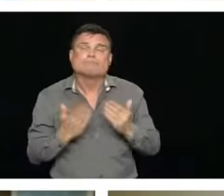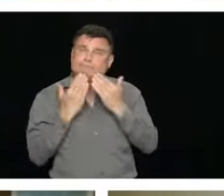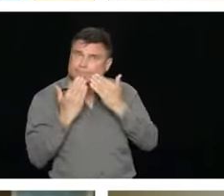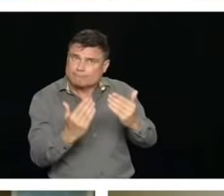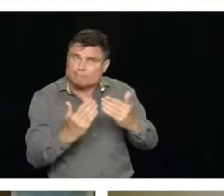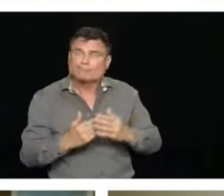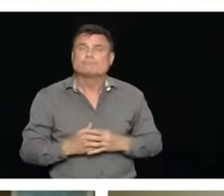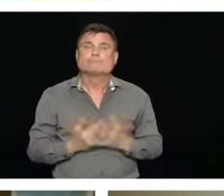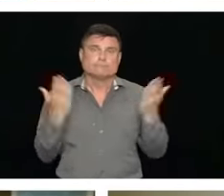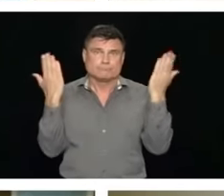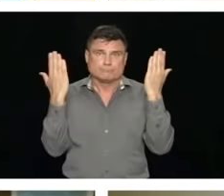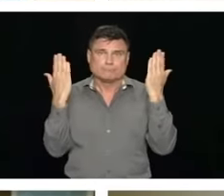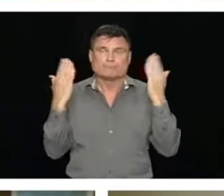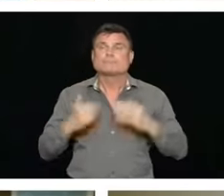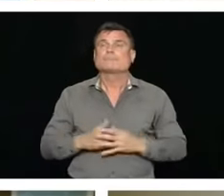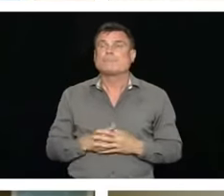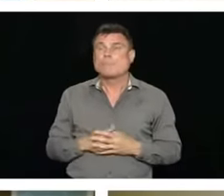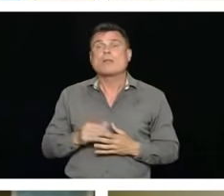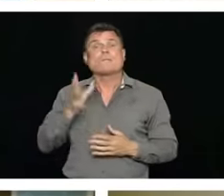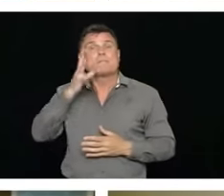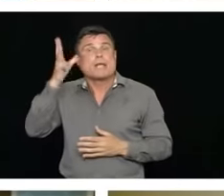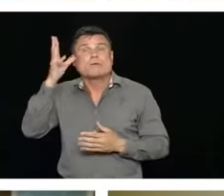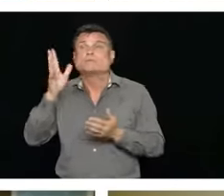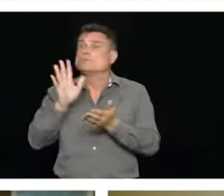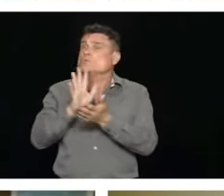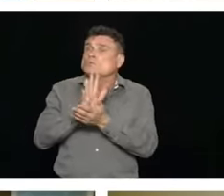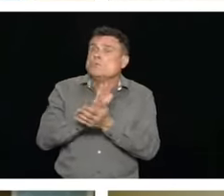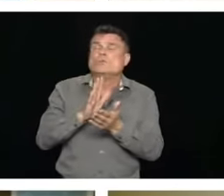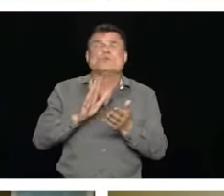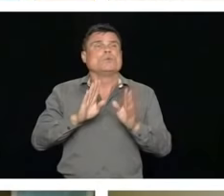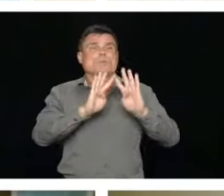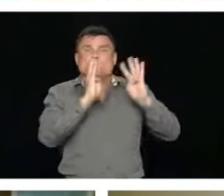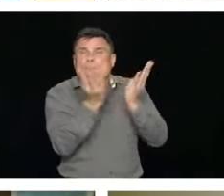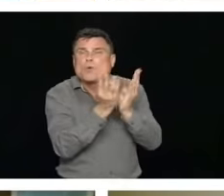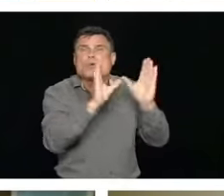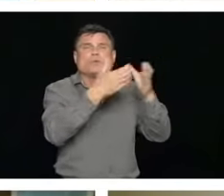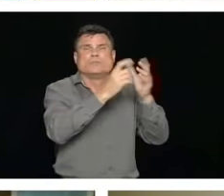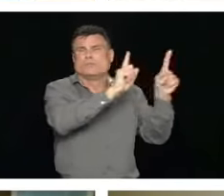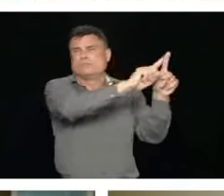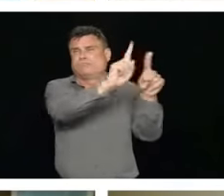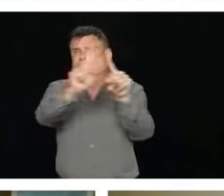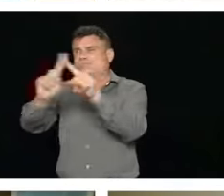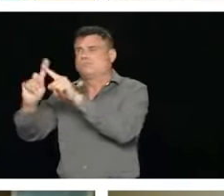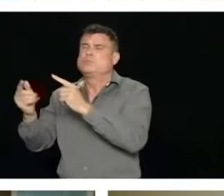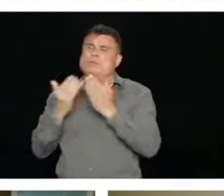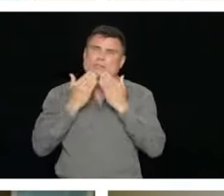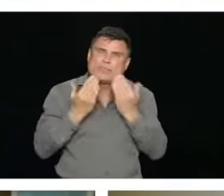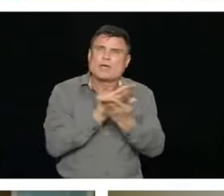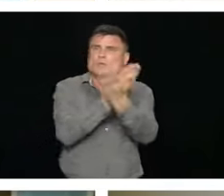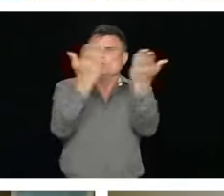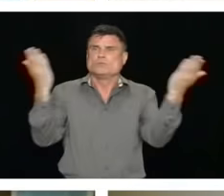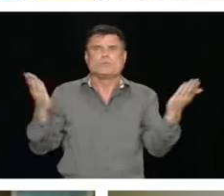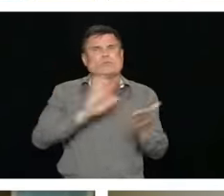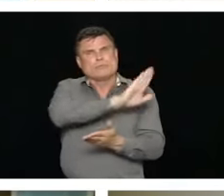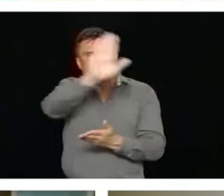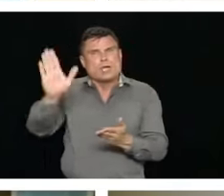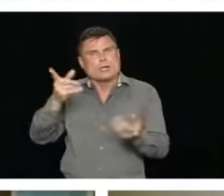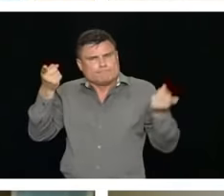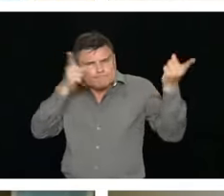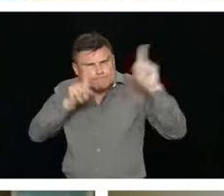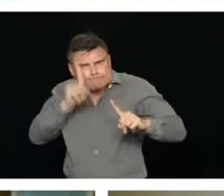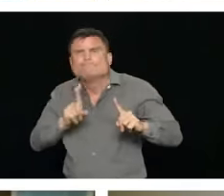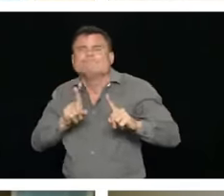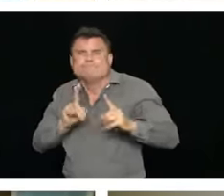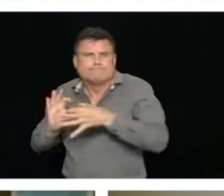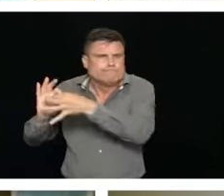All of them have done an amazing job helping each other get through this extraordinary time. And we will look back at this time for the rest of our lives. There is no doubt